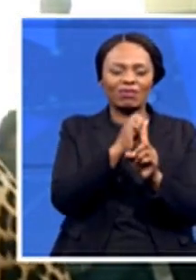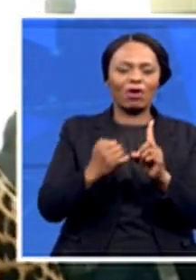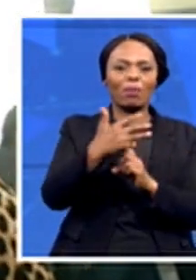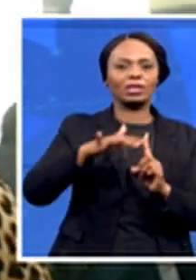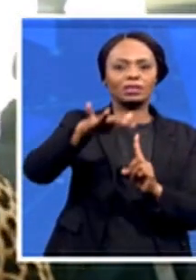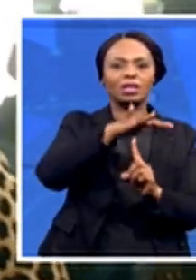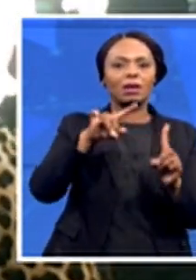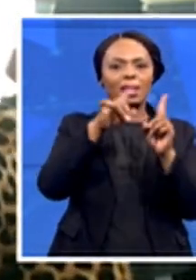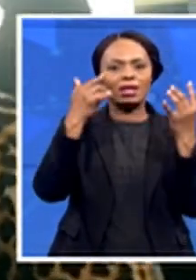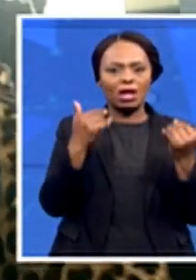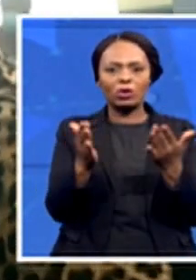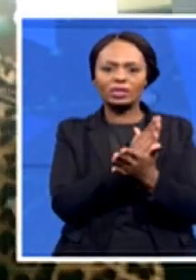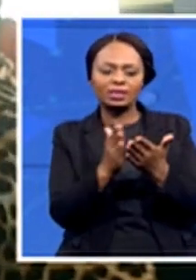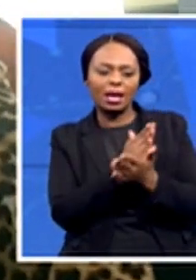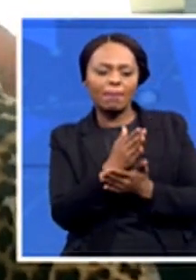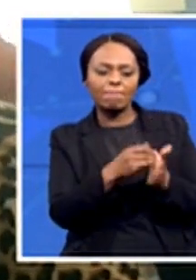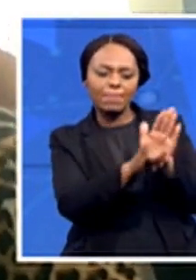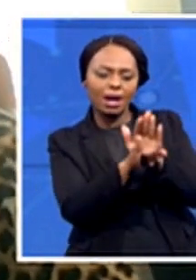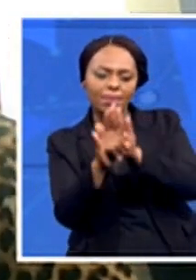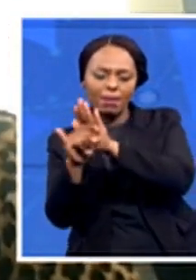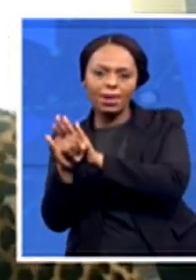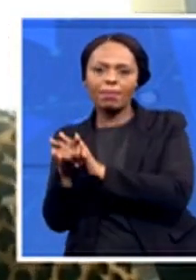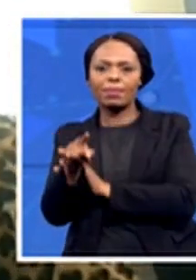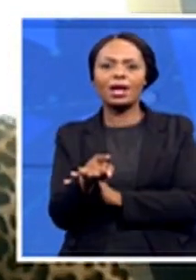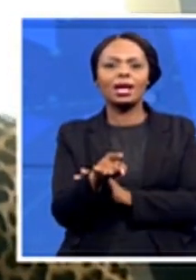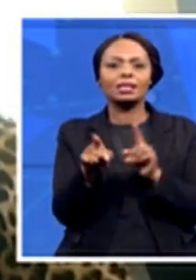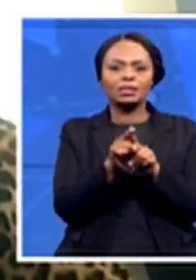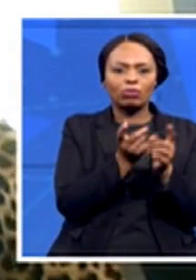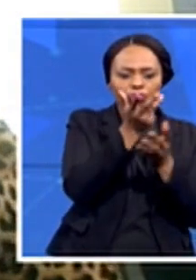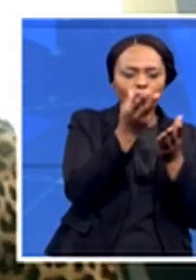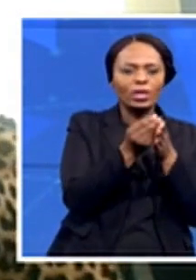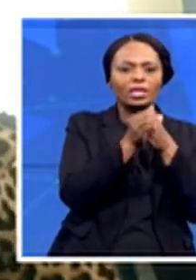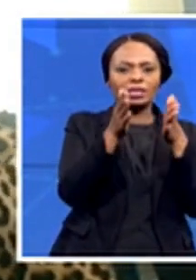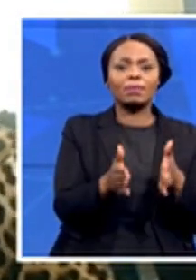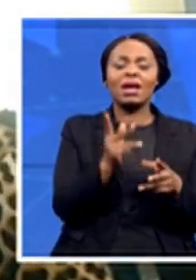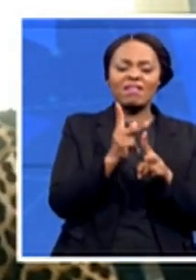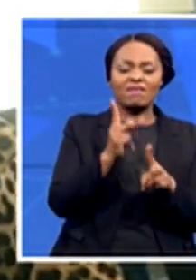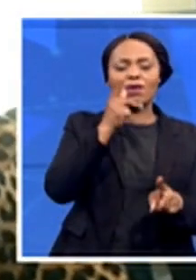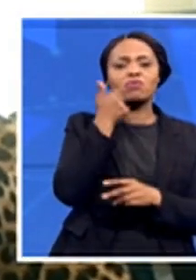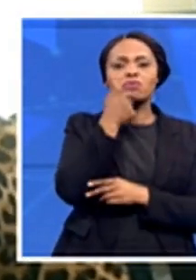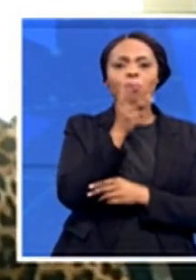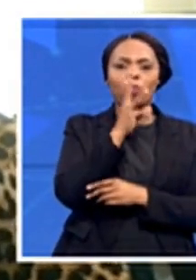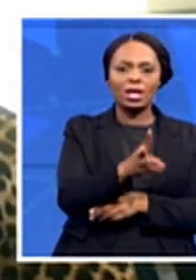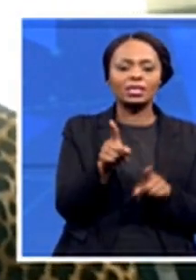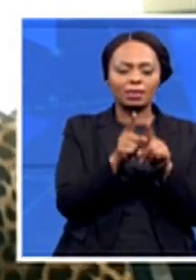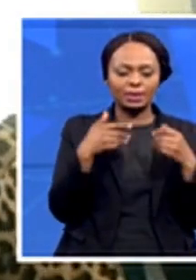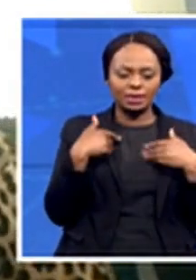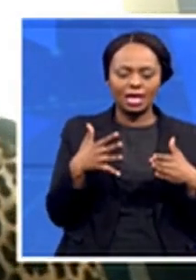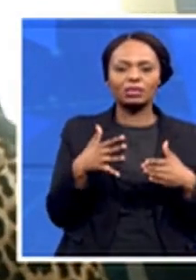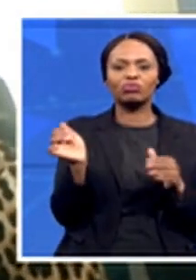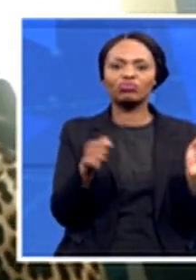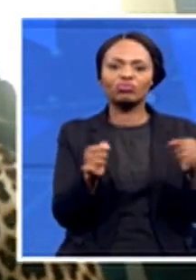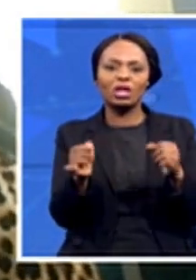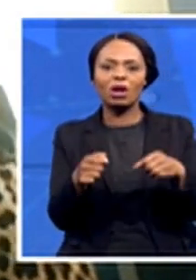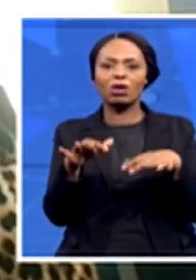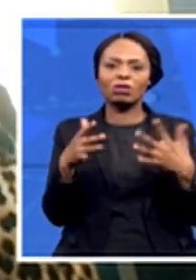your CEOs, which is something that will be finalizing soon. And already we have started to recruit the nurses and all the clinicians. And we are